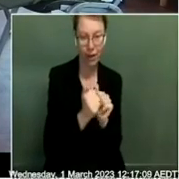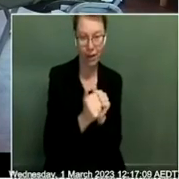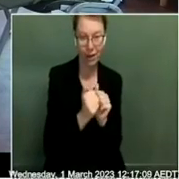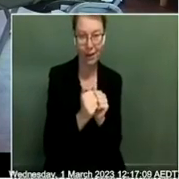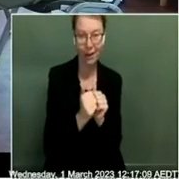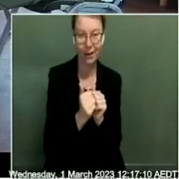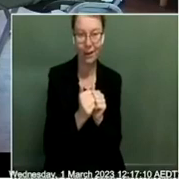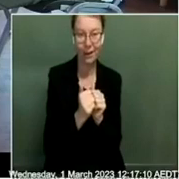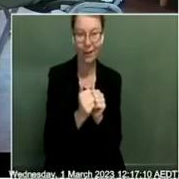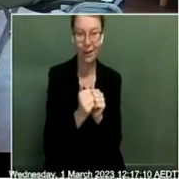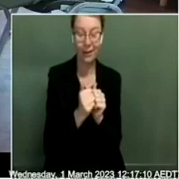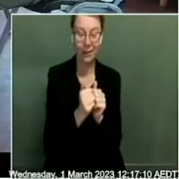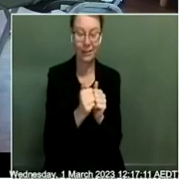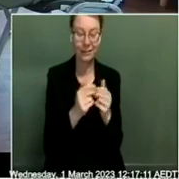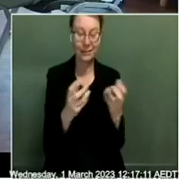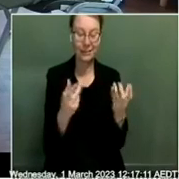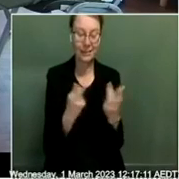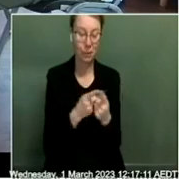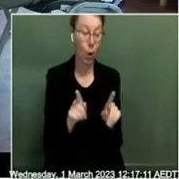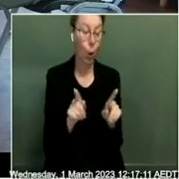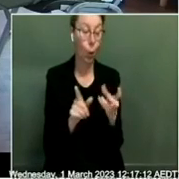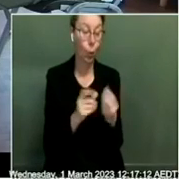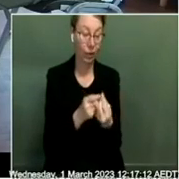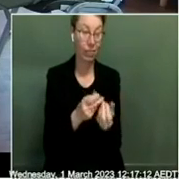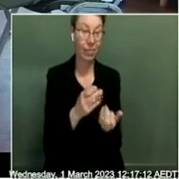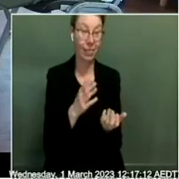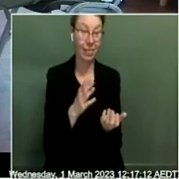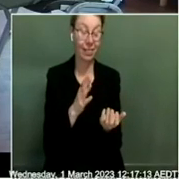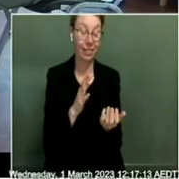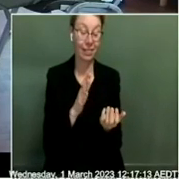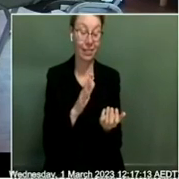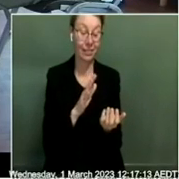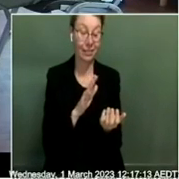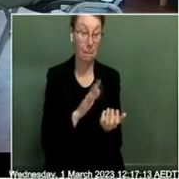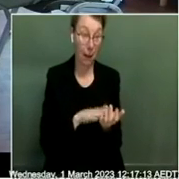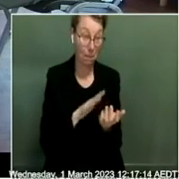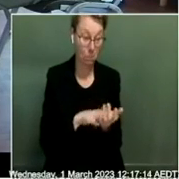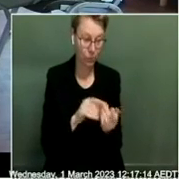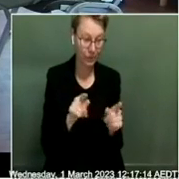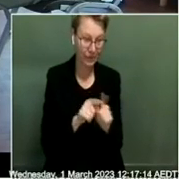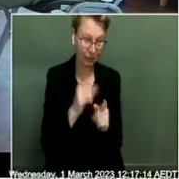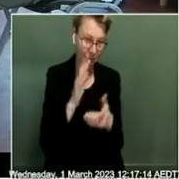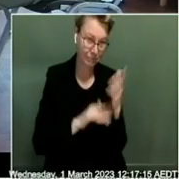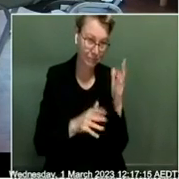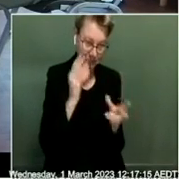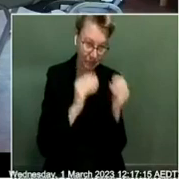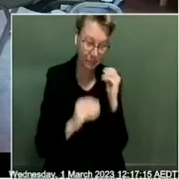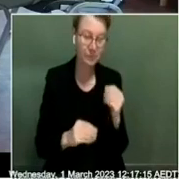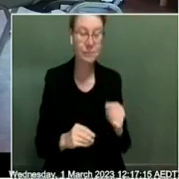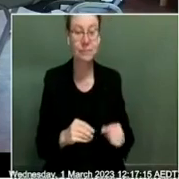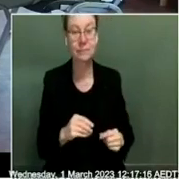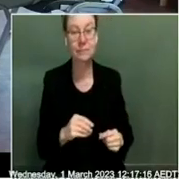I'll say one thing about beautiful Mum, that as you're talking,